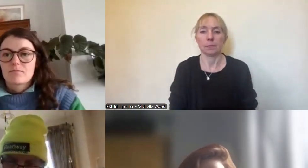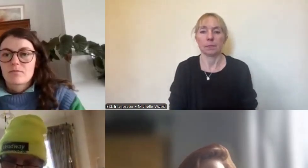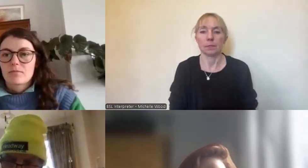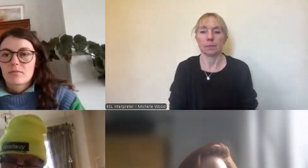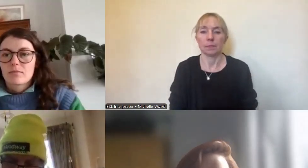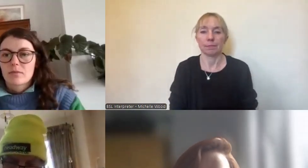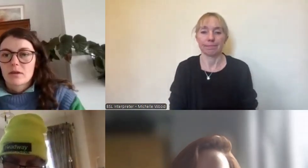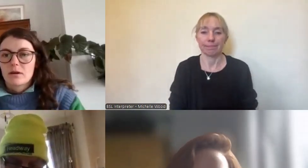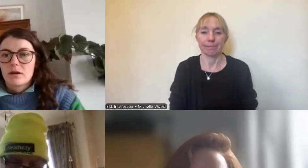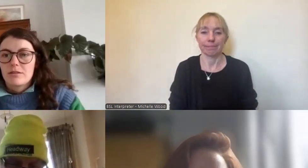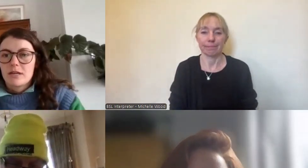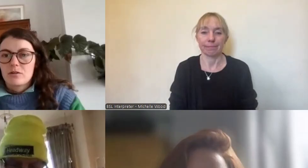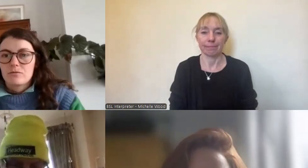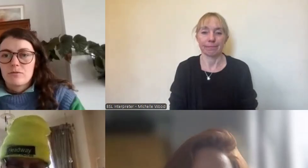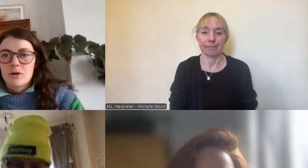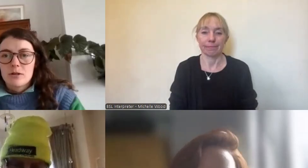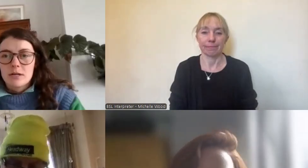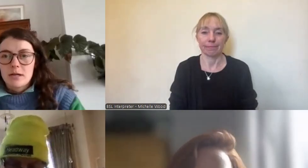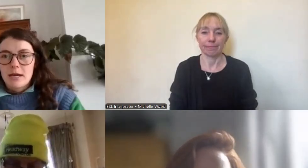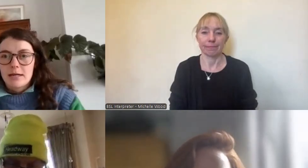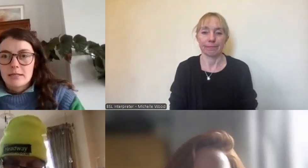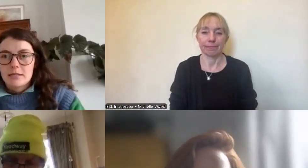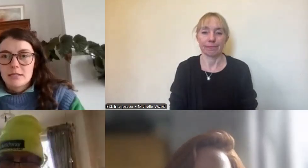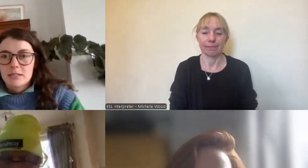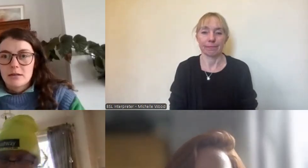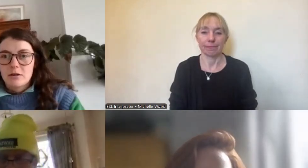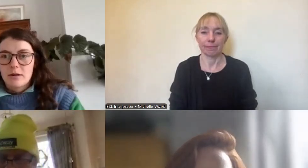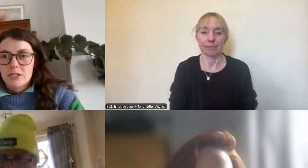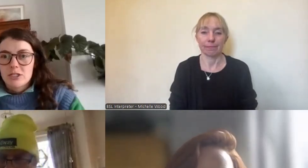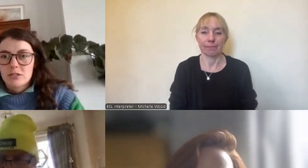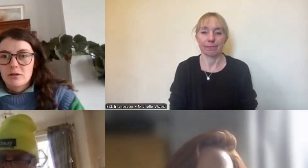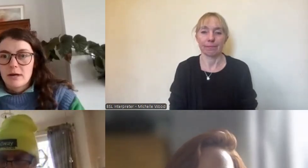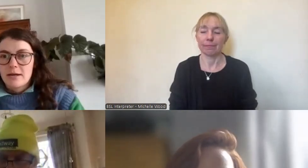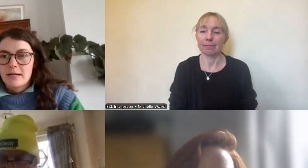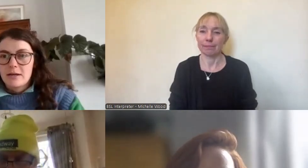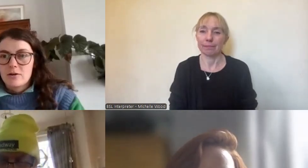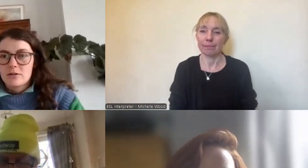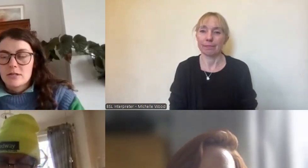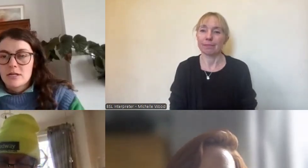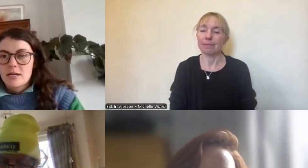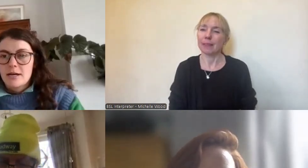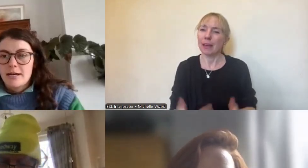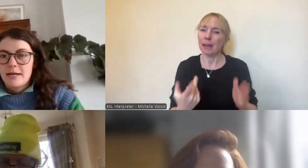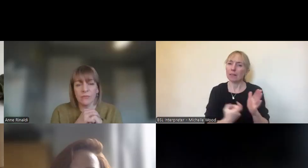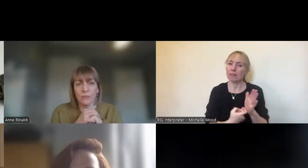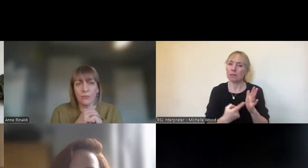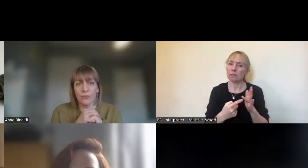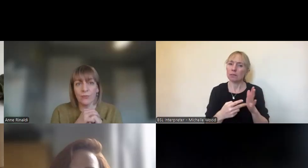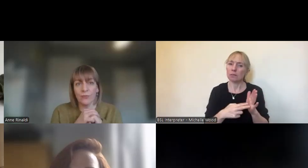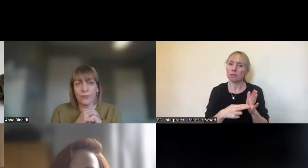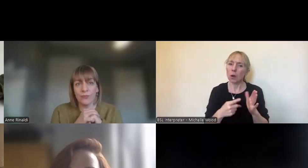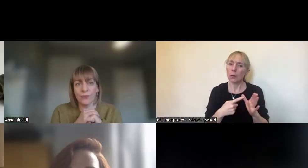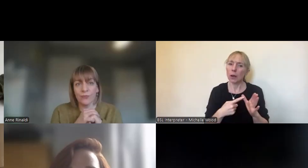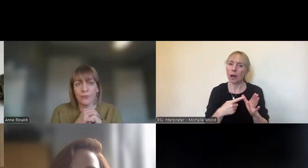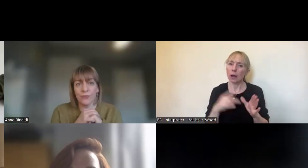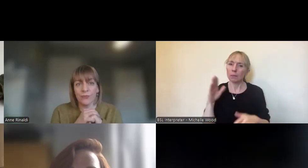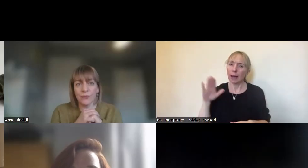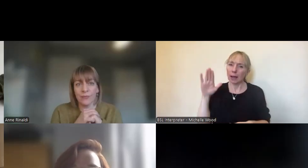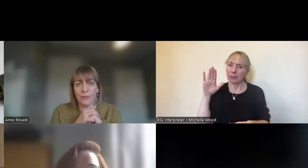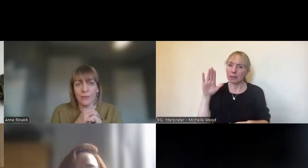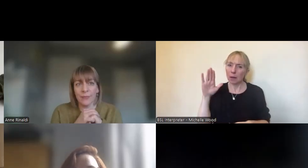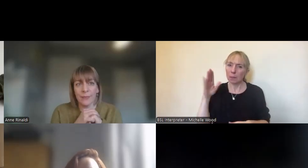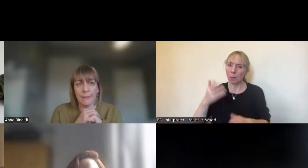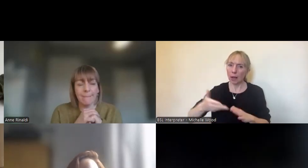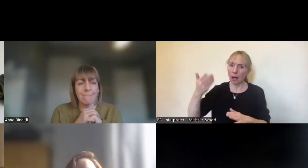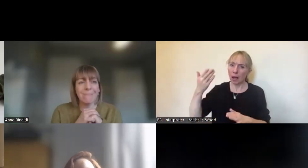I think Rona had a question quite early on, so we can